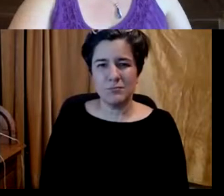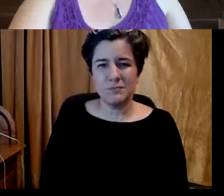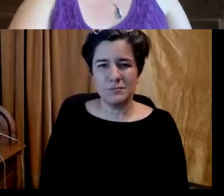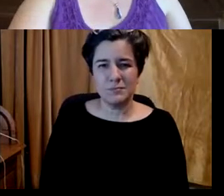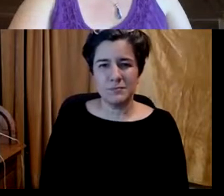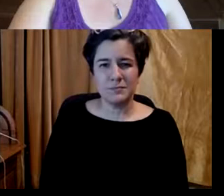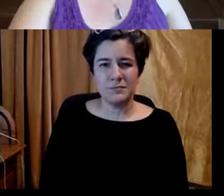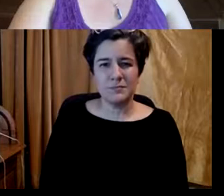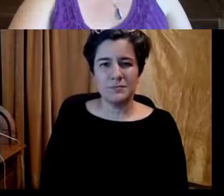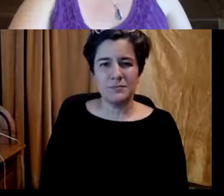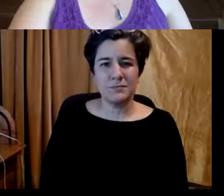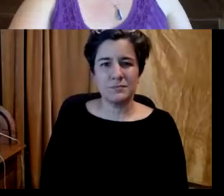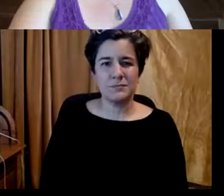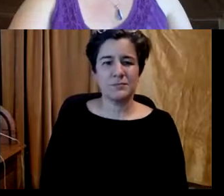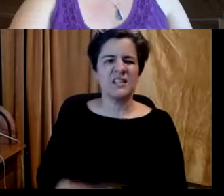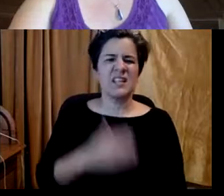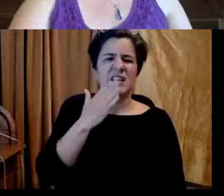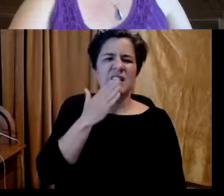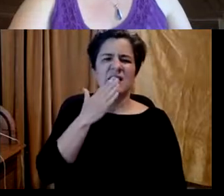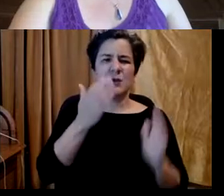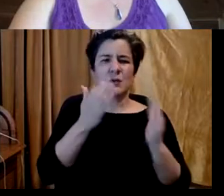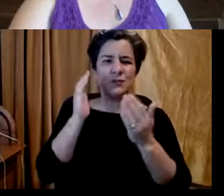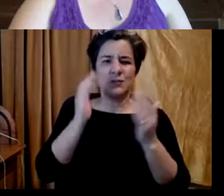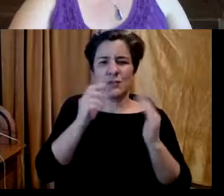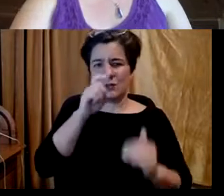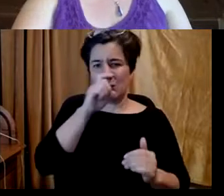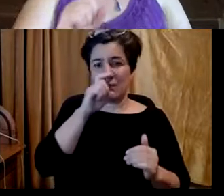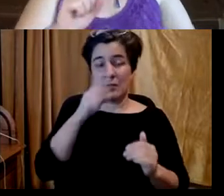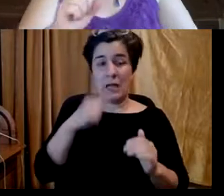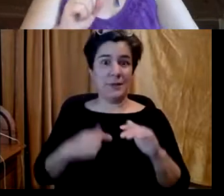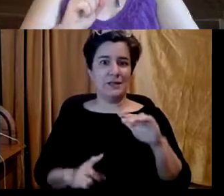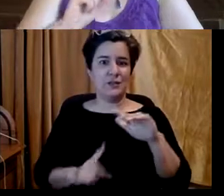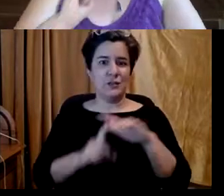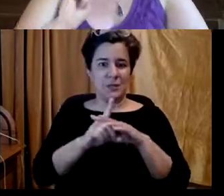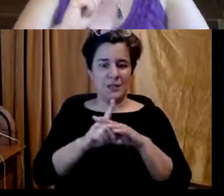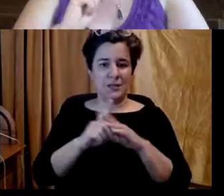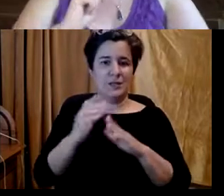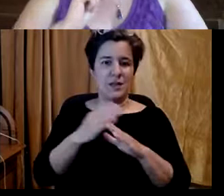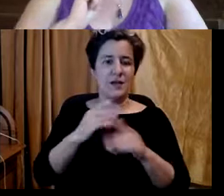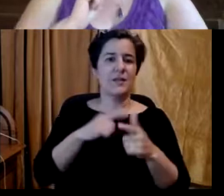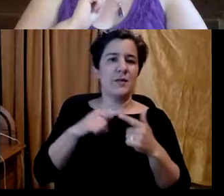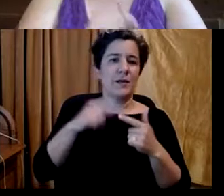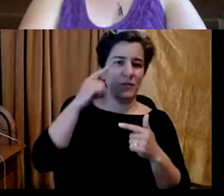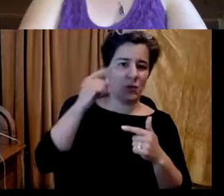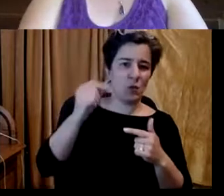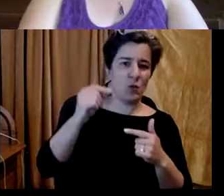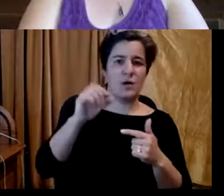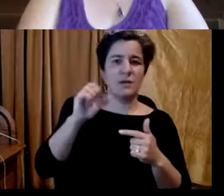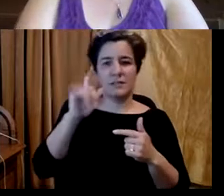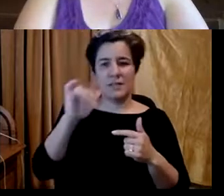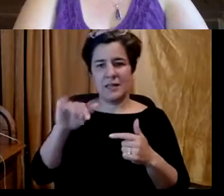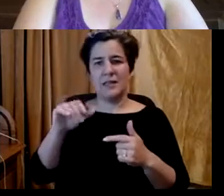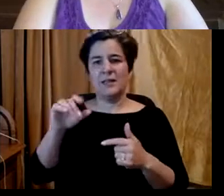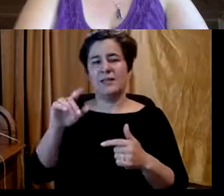you. Okay, thanks, Shift Witch. All right, I'm just going to jump in and share, and then we've got Thorne and Sally and Dr. Tina next.